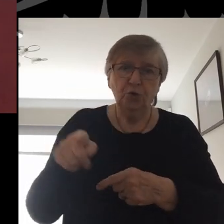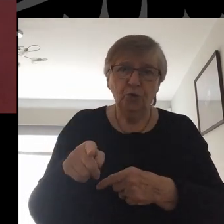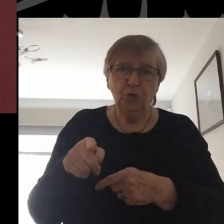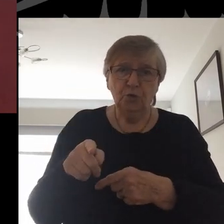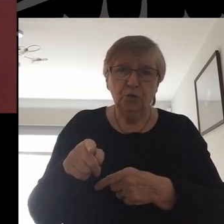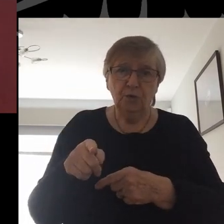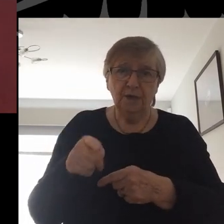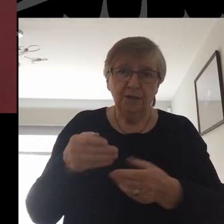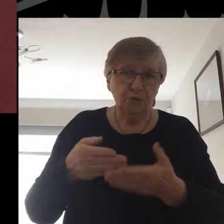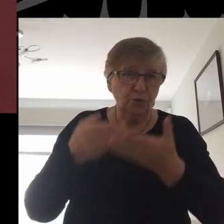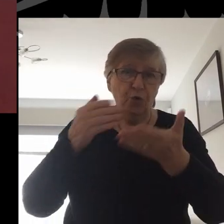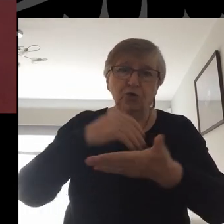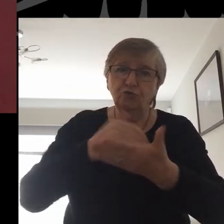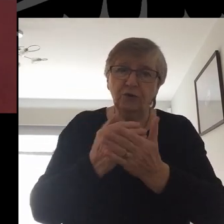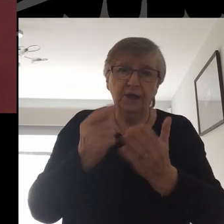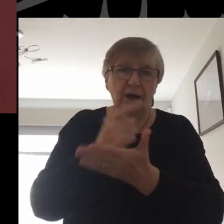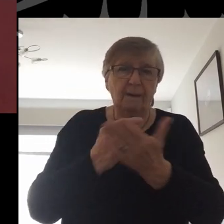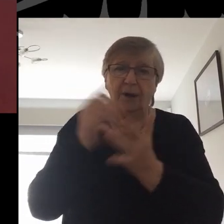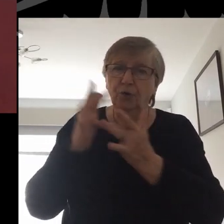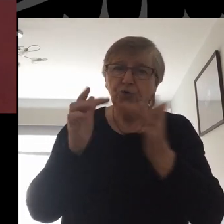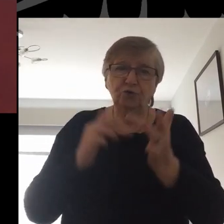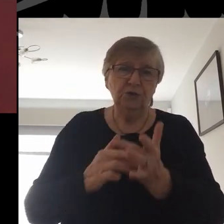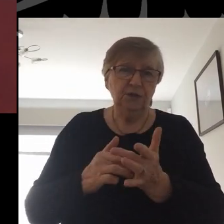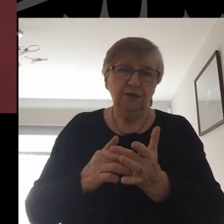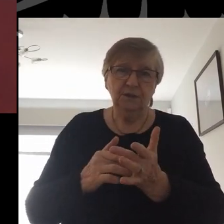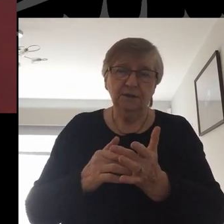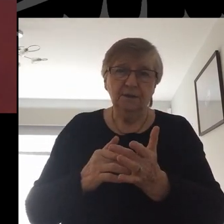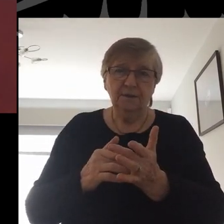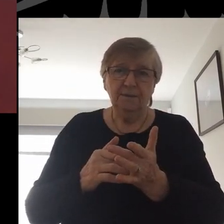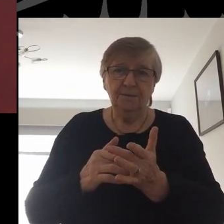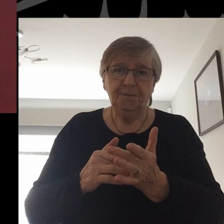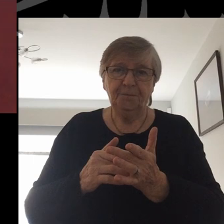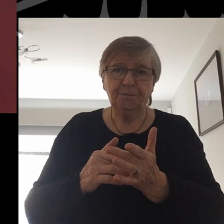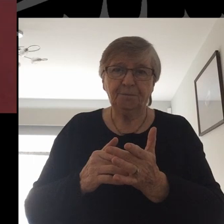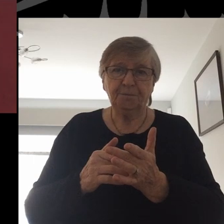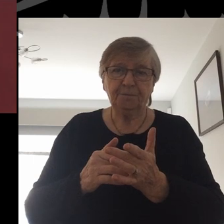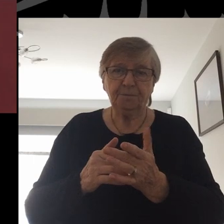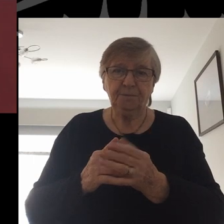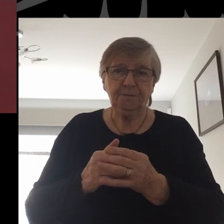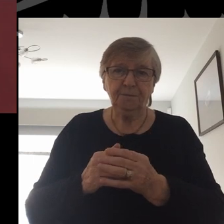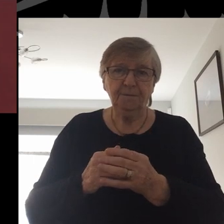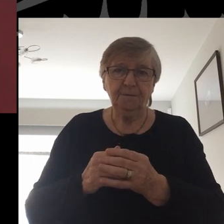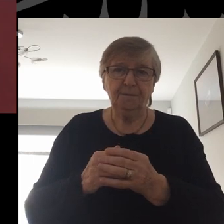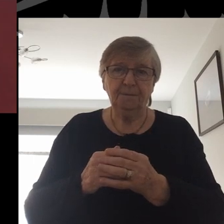is to have Christ, to share Jesus.